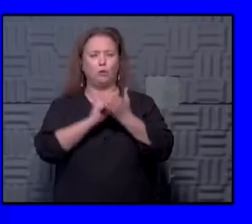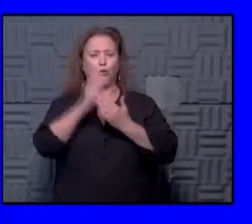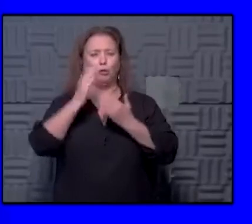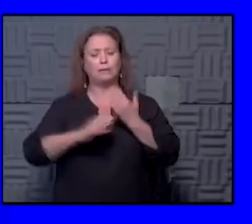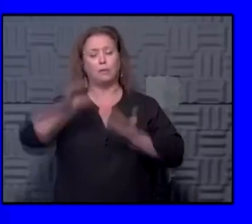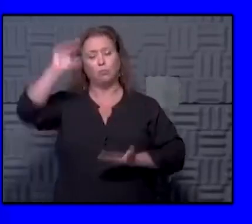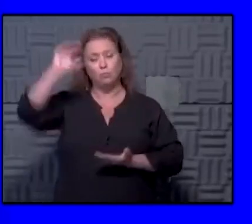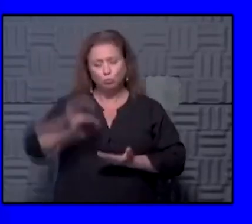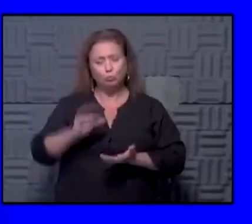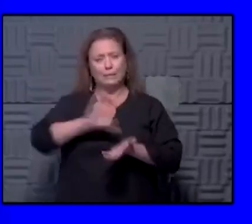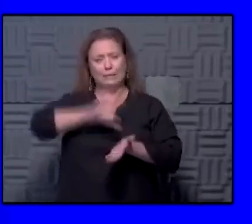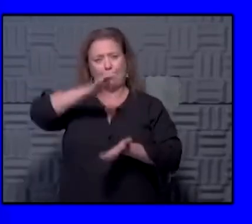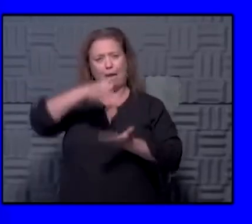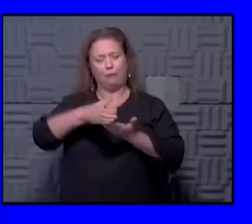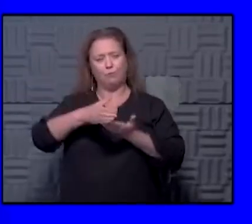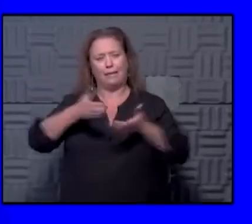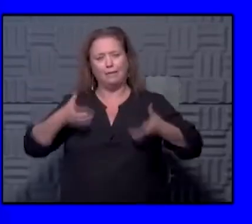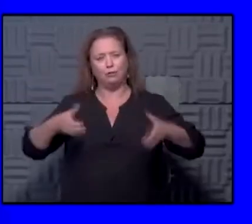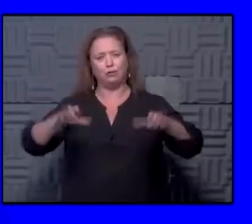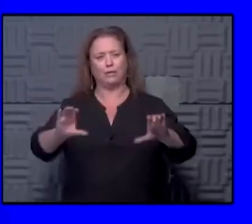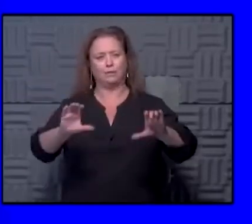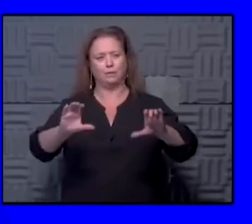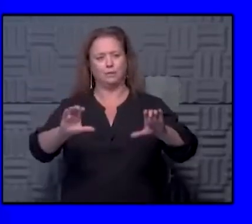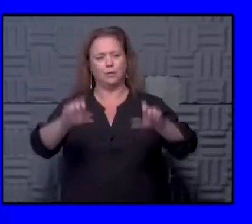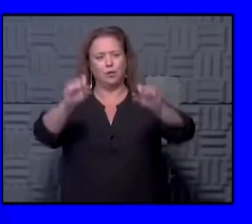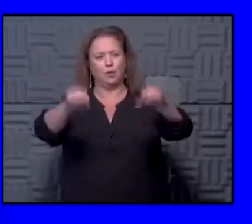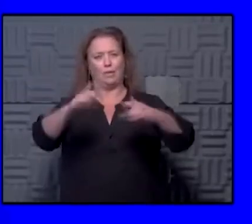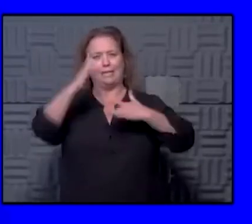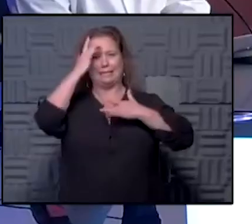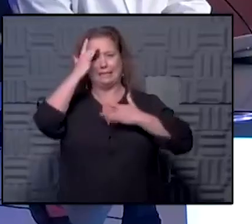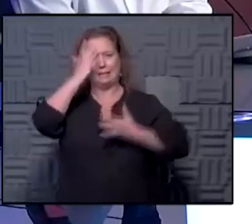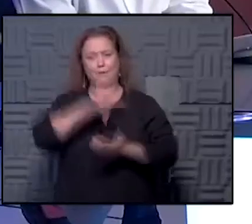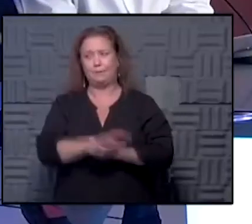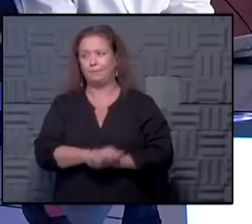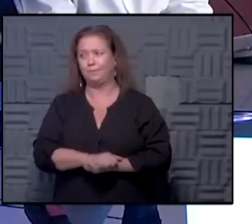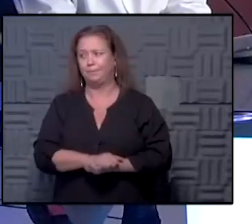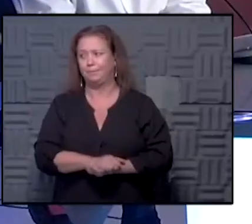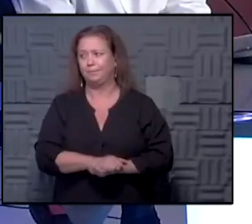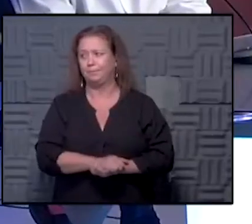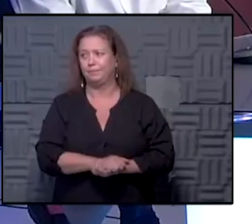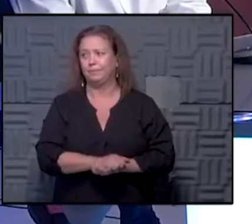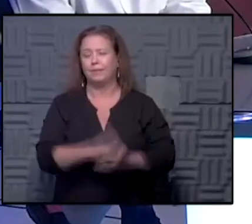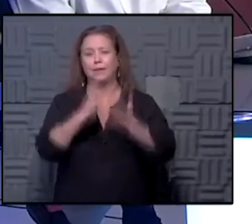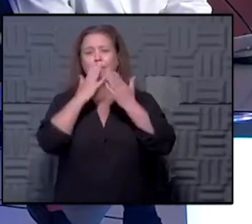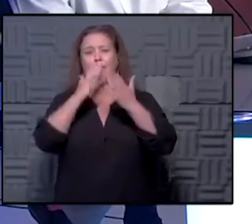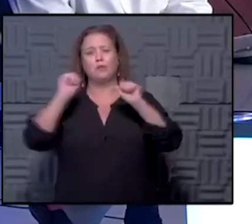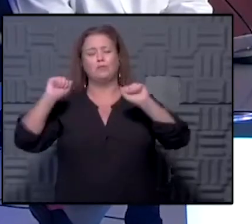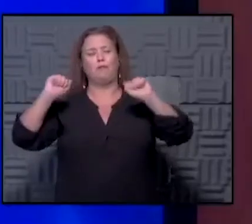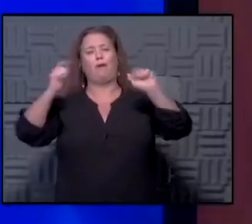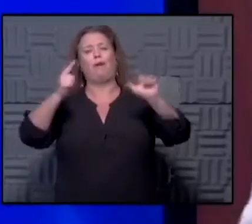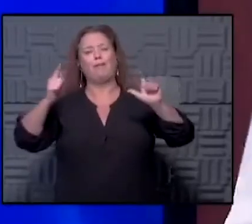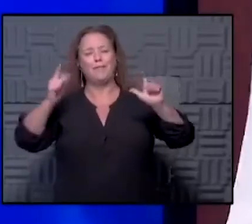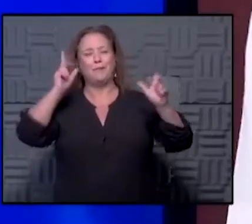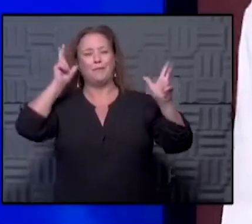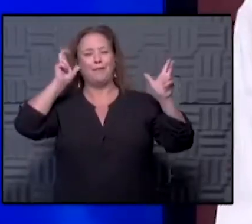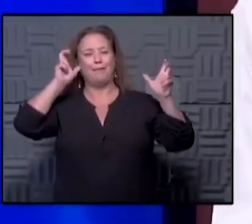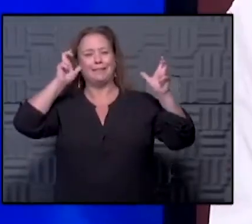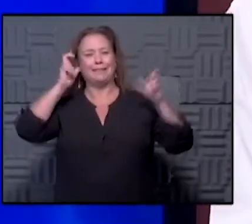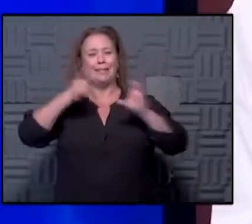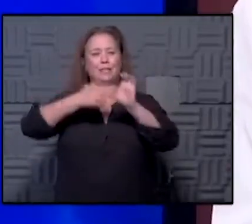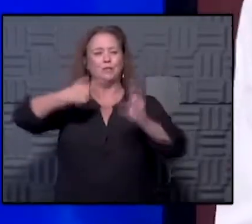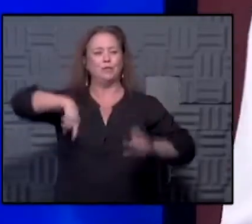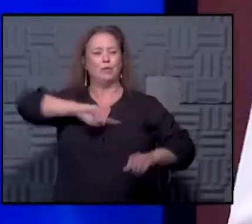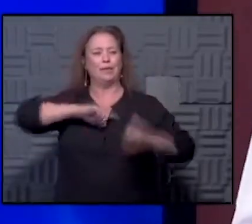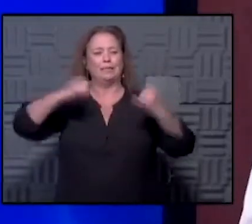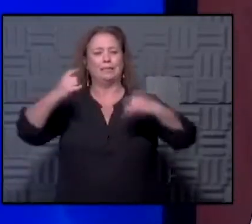reducing the amount of or the chance that you can get the virus. Yeah. All right. Well, thanks to all of our listening audience today for joining